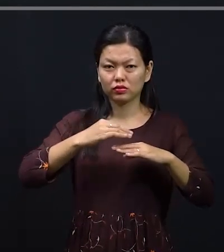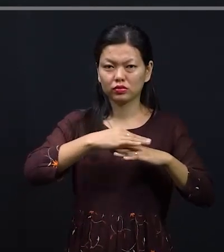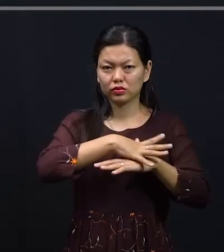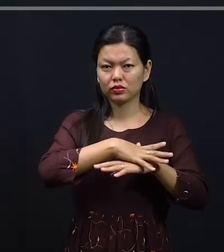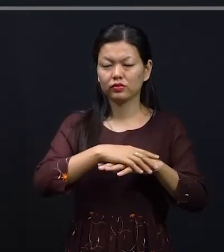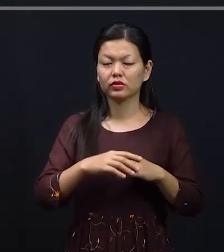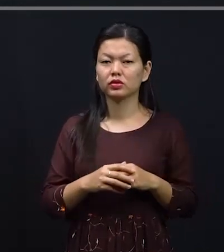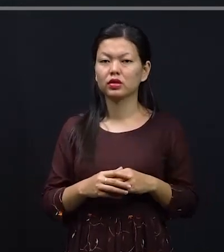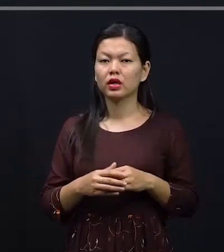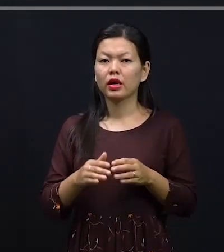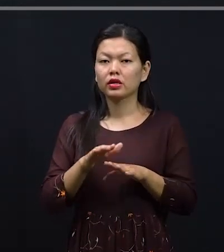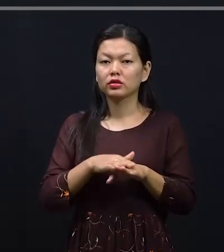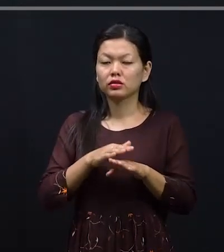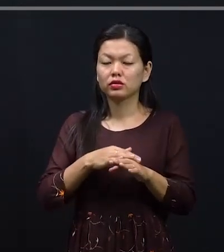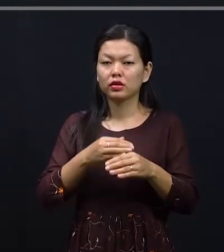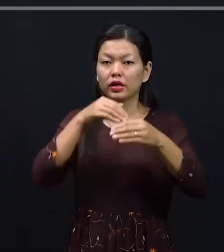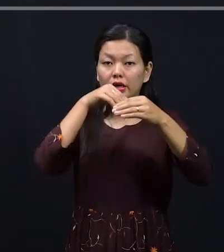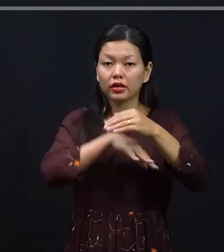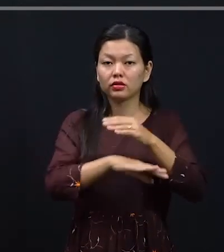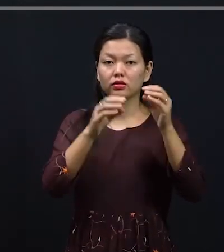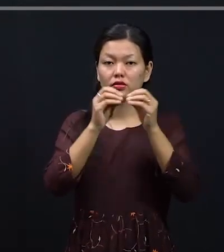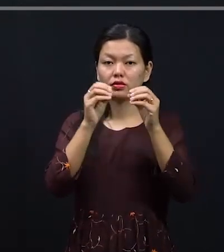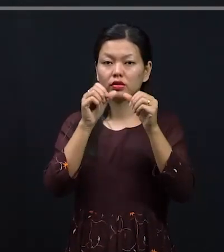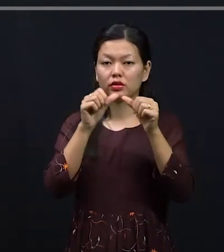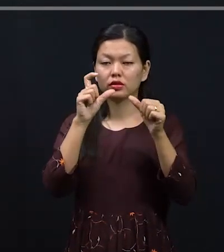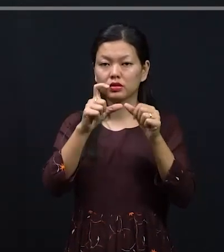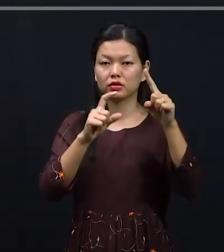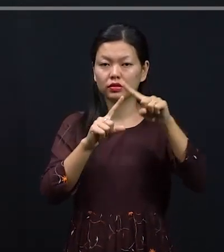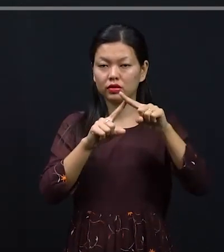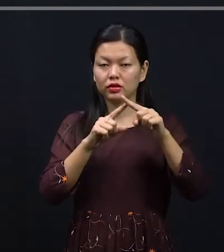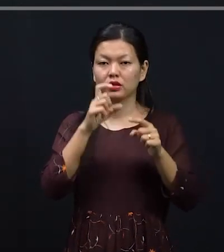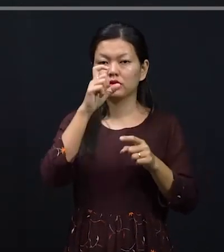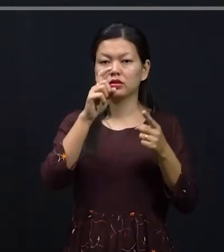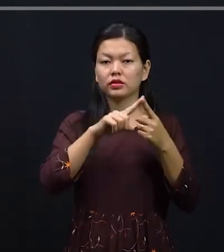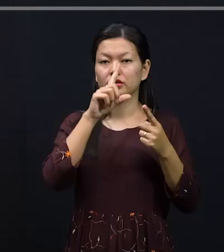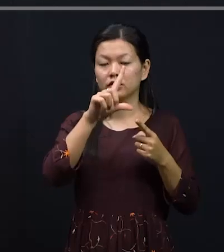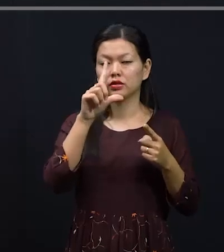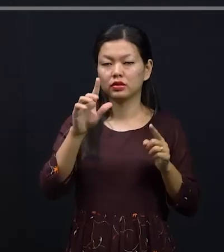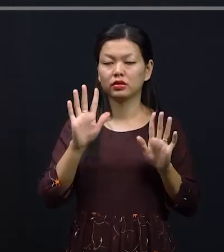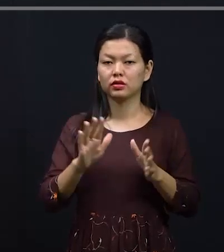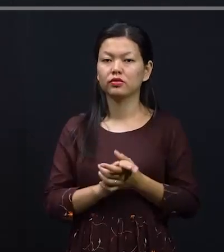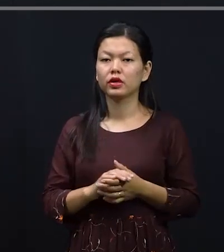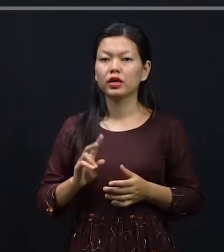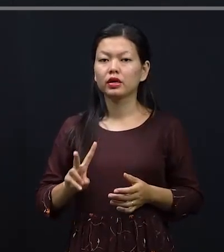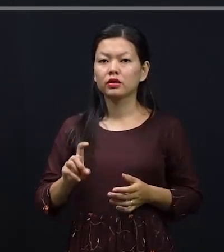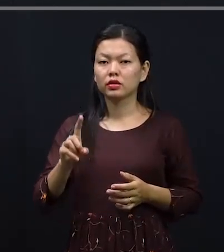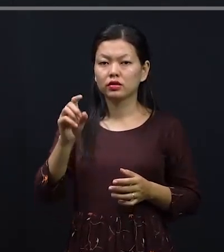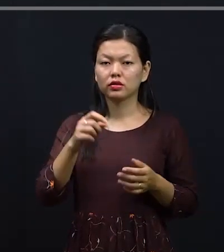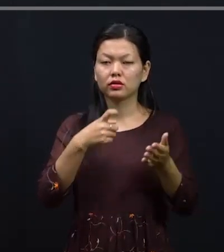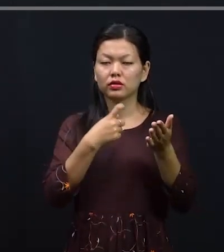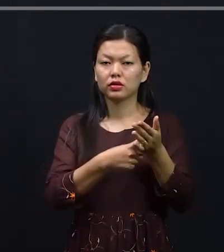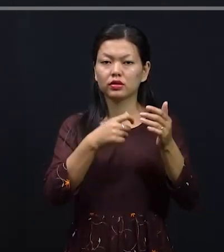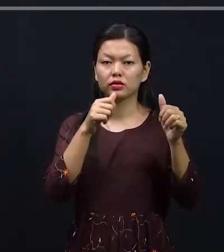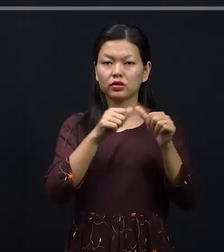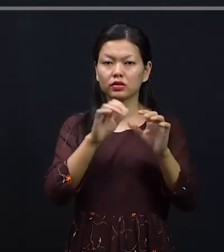material to enter into the bacterial cell. So these viruses which contains radioactive sulfur